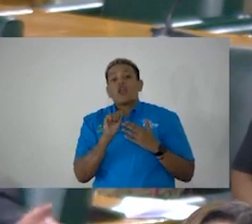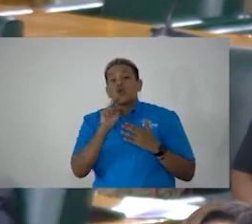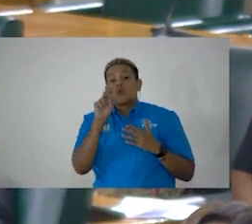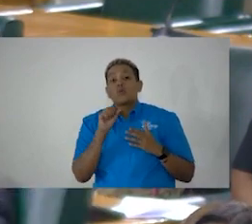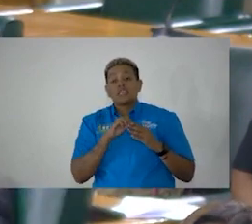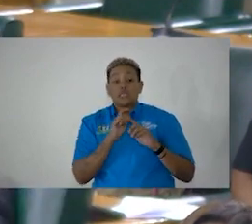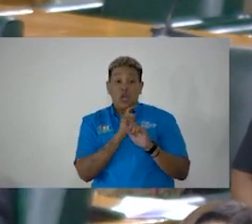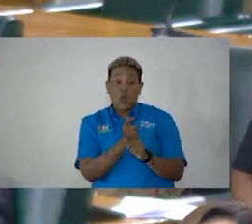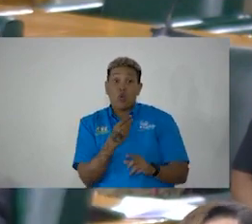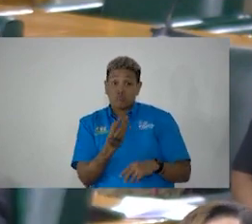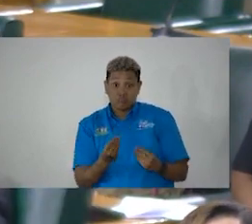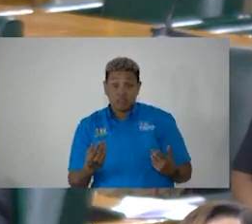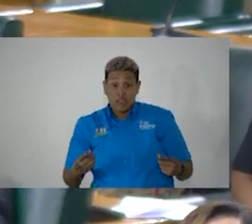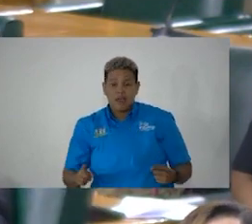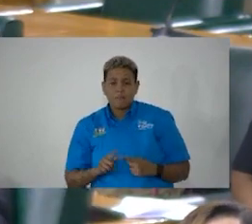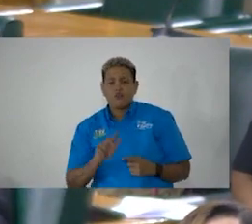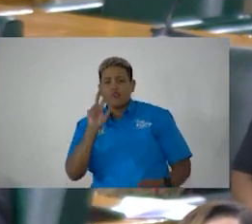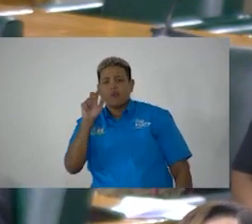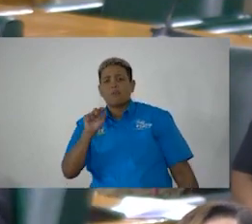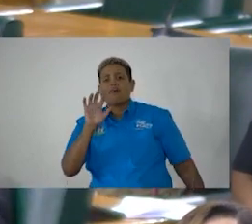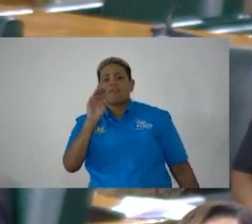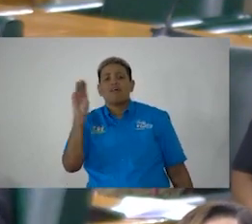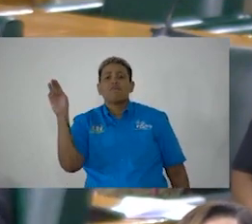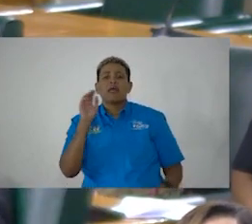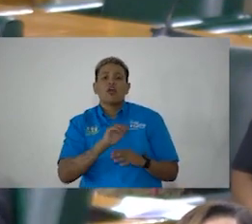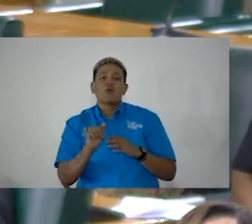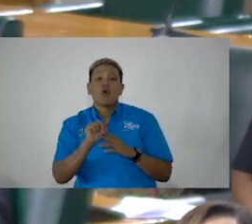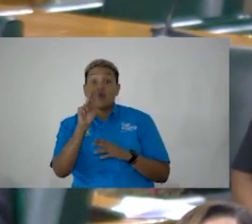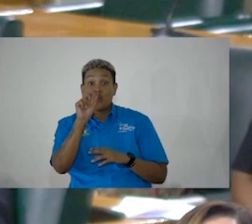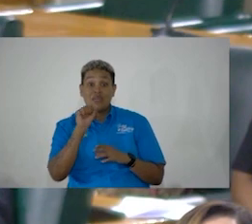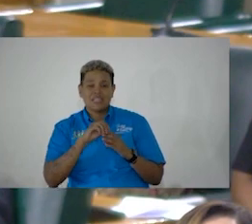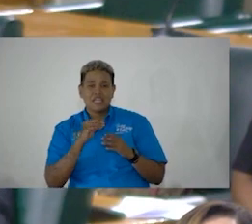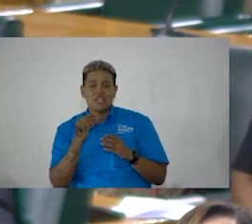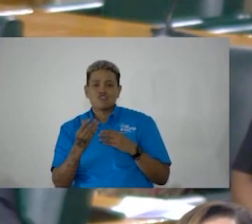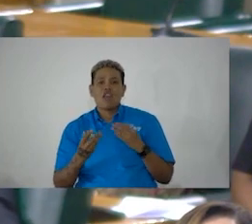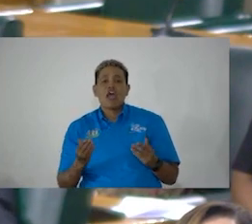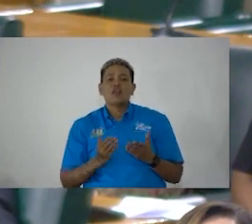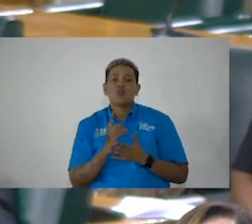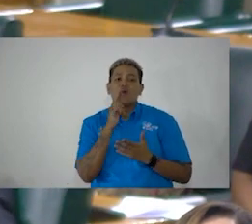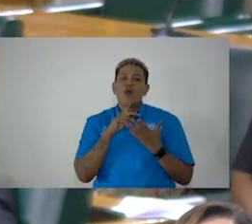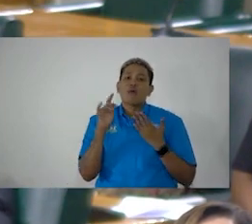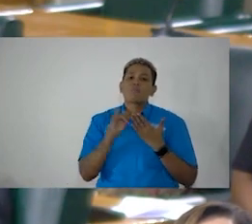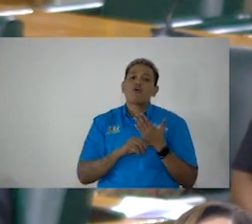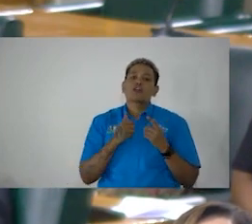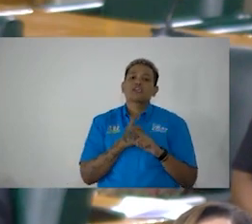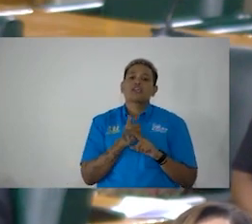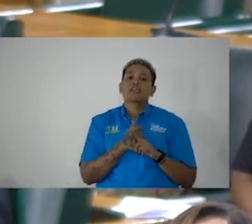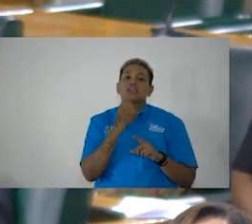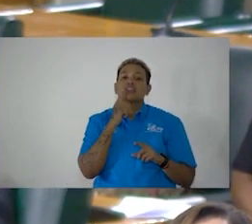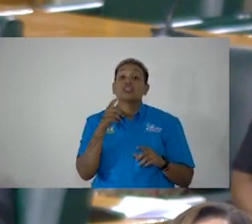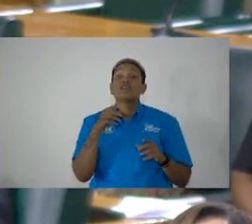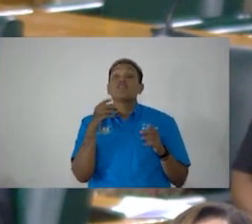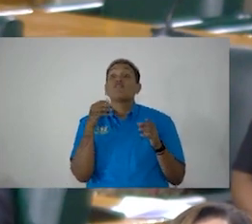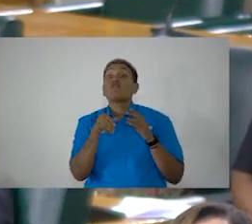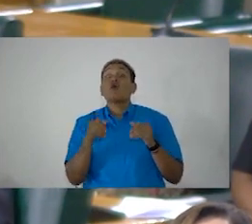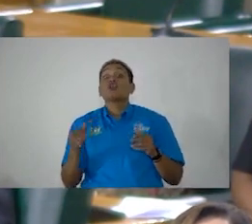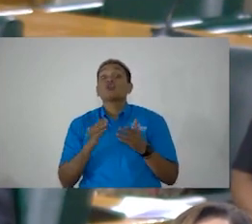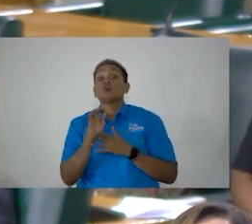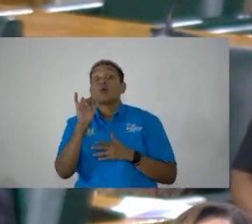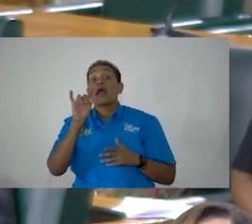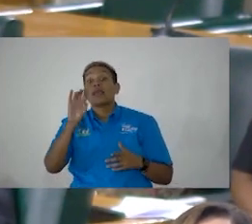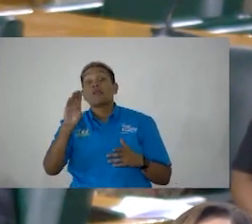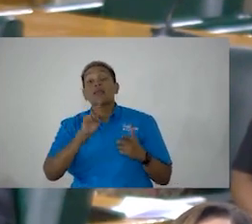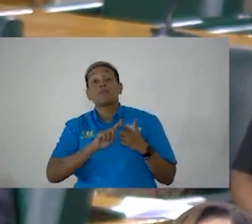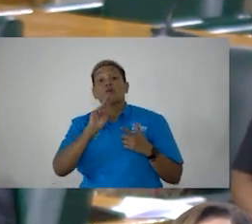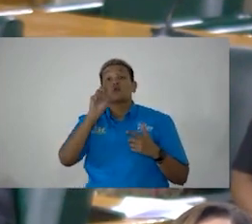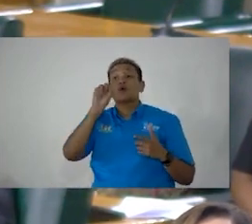$6.5 million in loans and $3.5 million in grants through a project jointly funded by the IDB